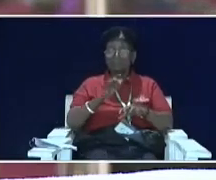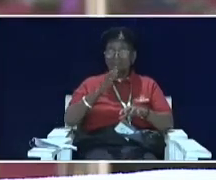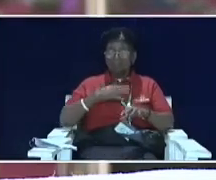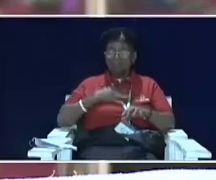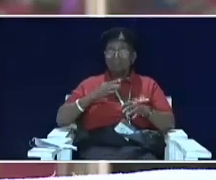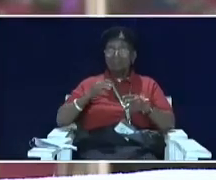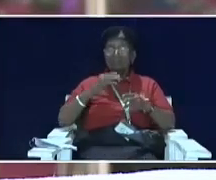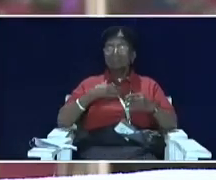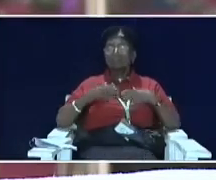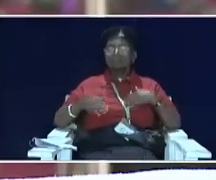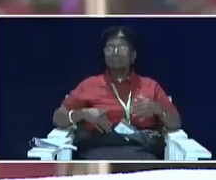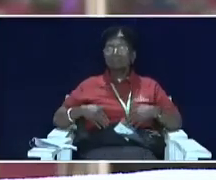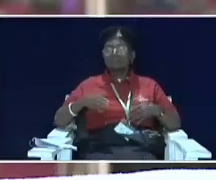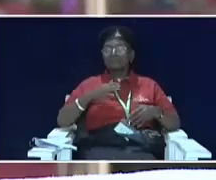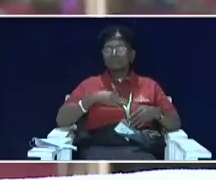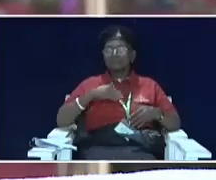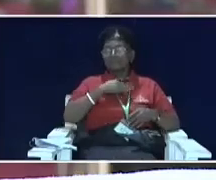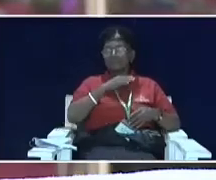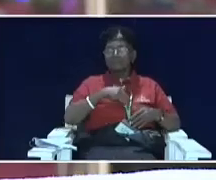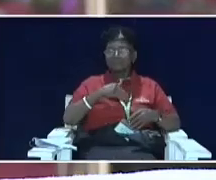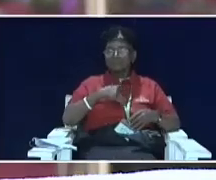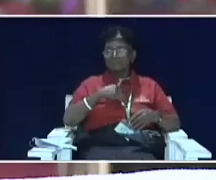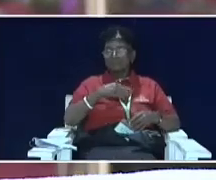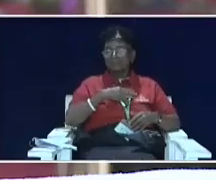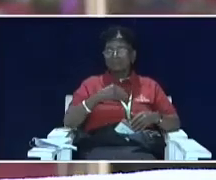my soul, and my spirit, my body first.